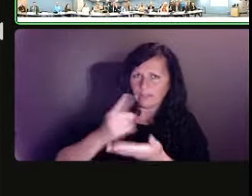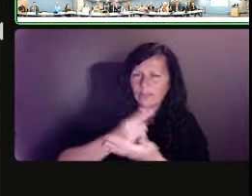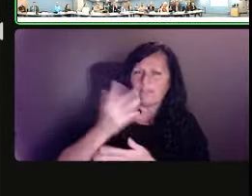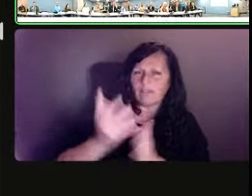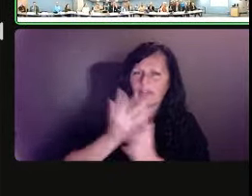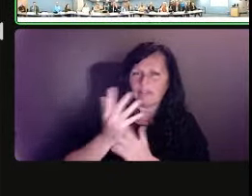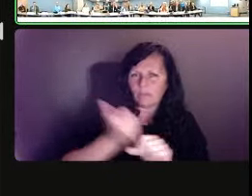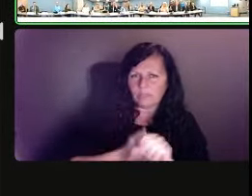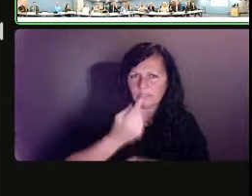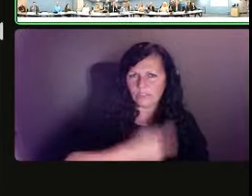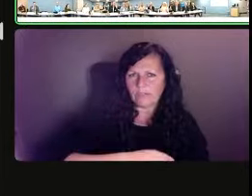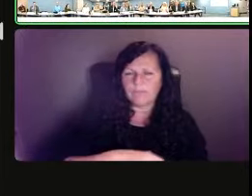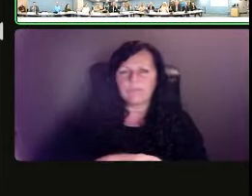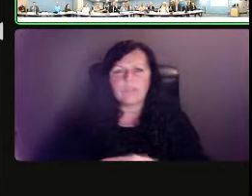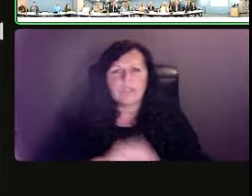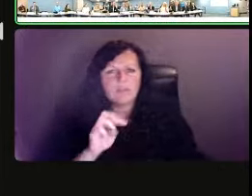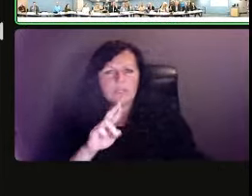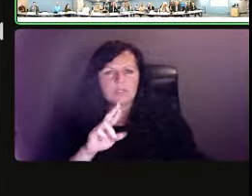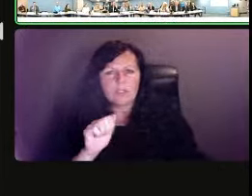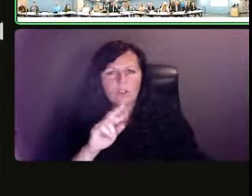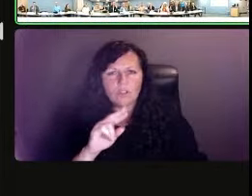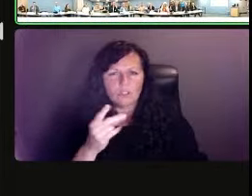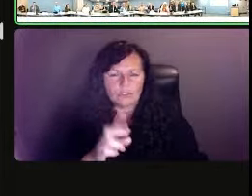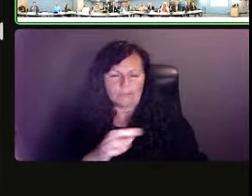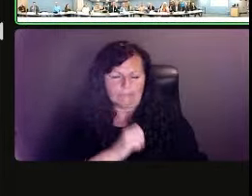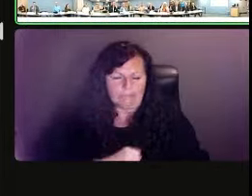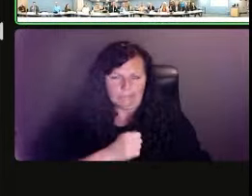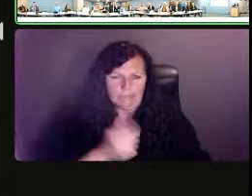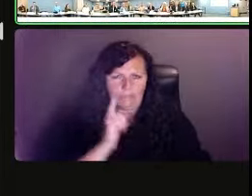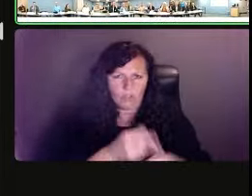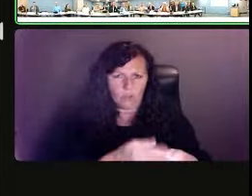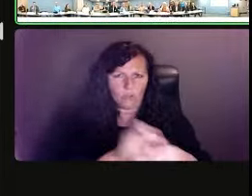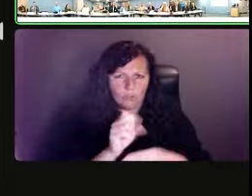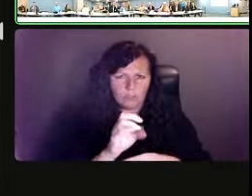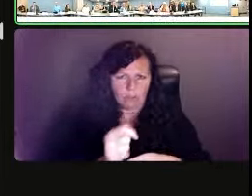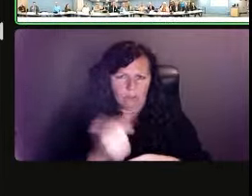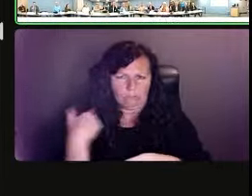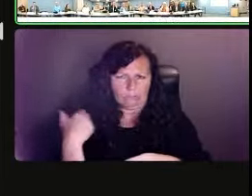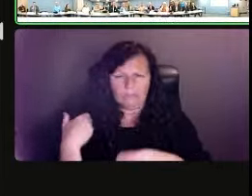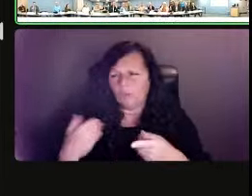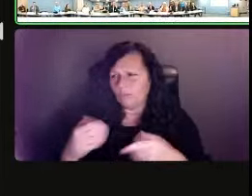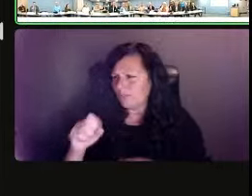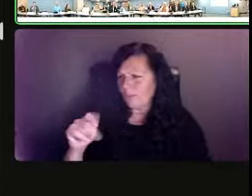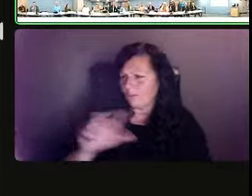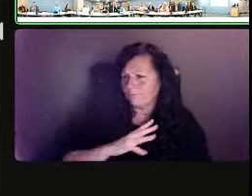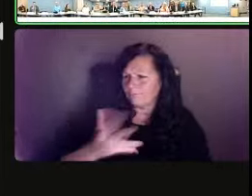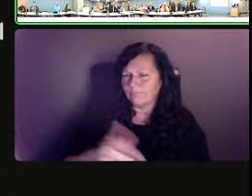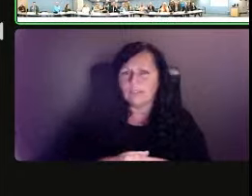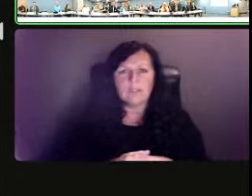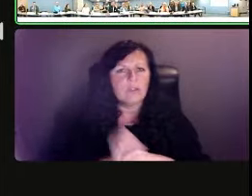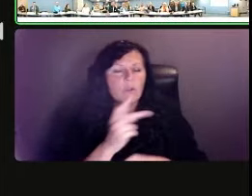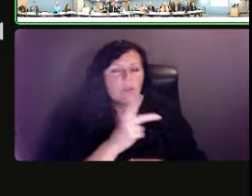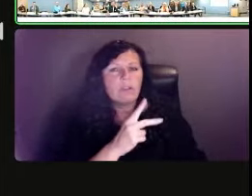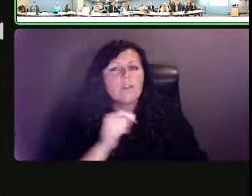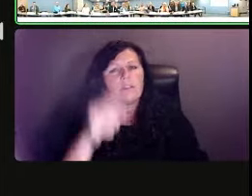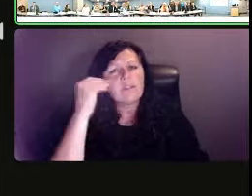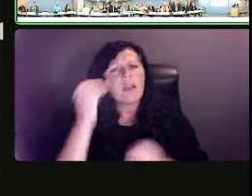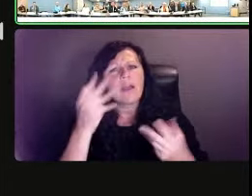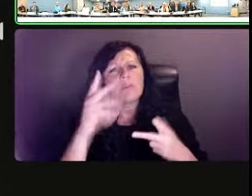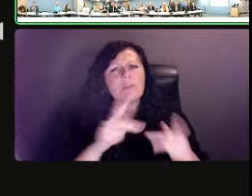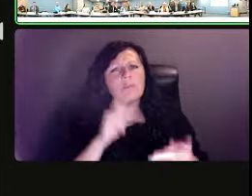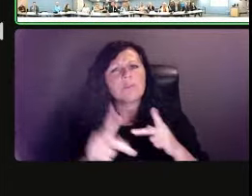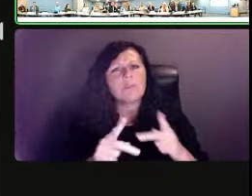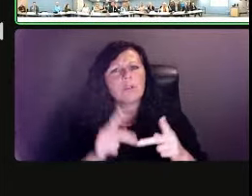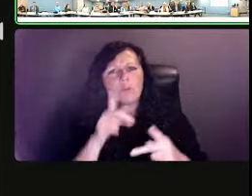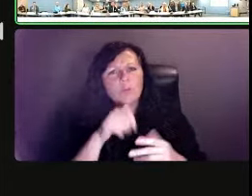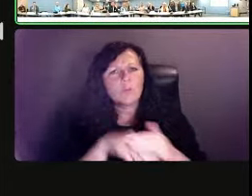Mr. Archer, sorry for calling you Scott earlier. Scott works great for me. Okay. Do you know the number of people who visit